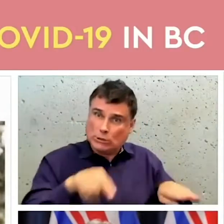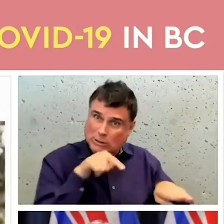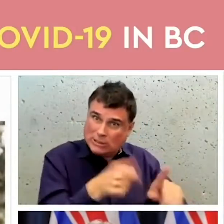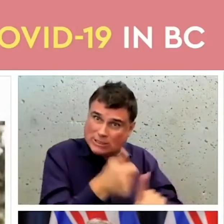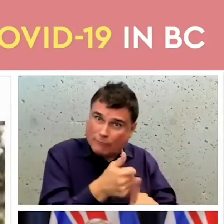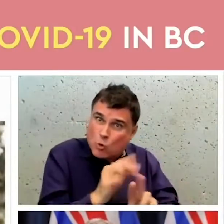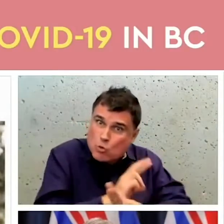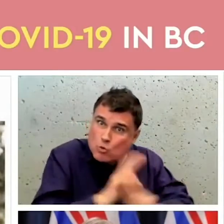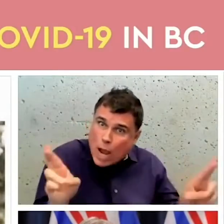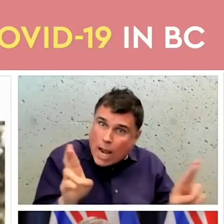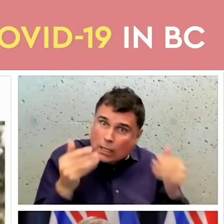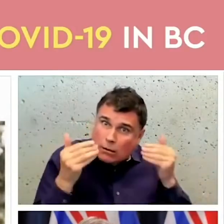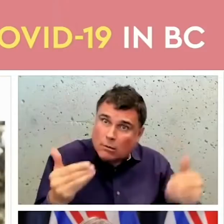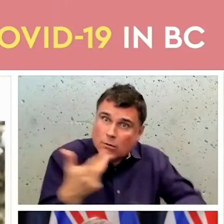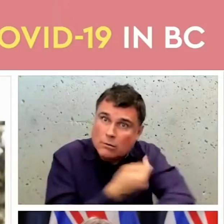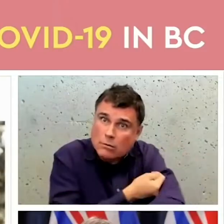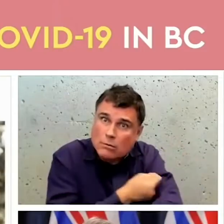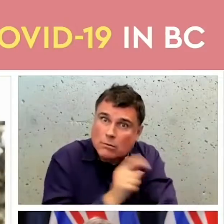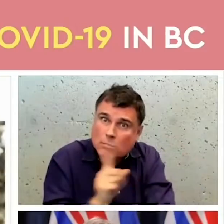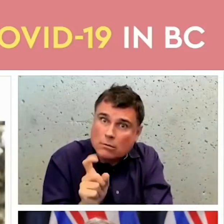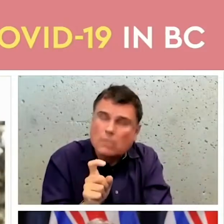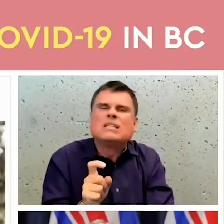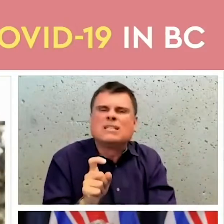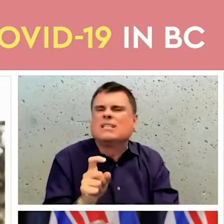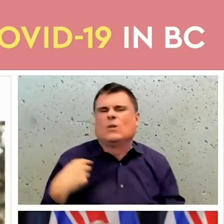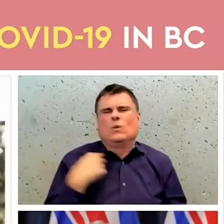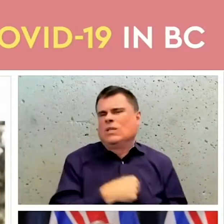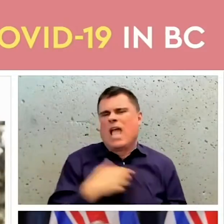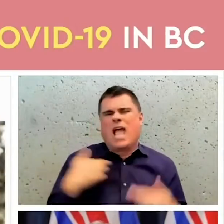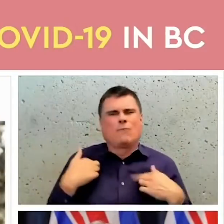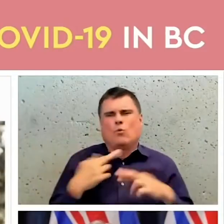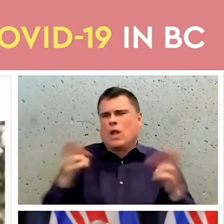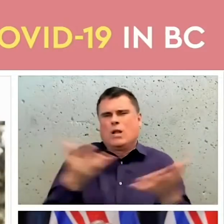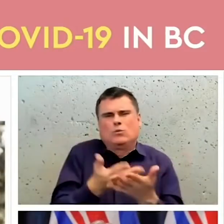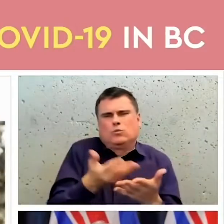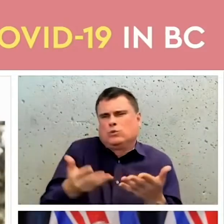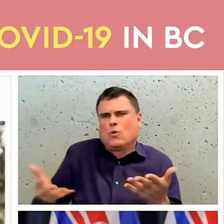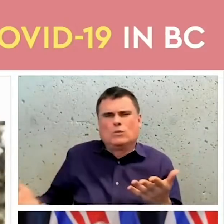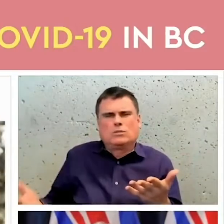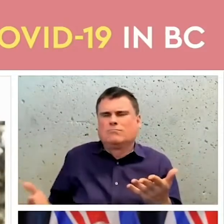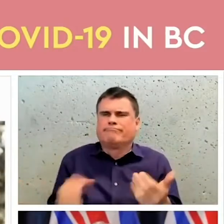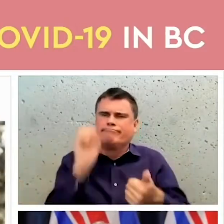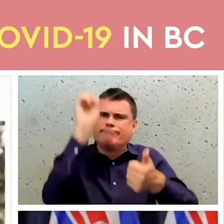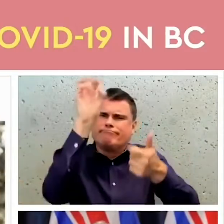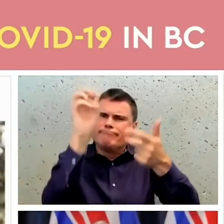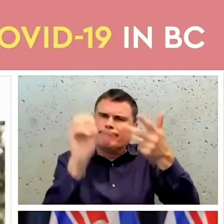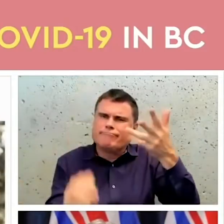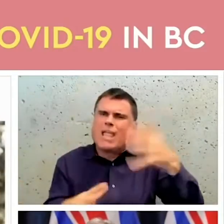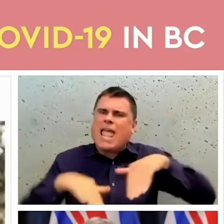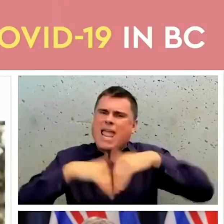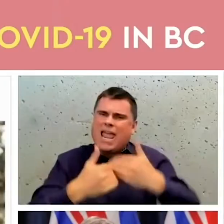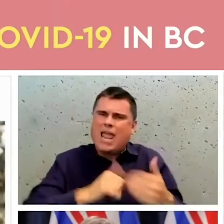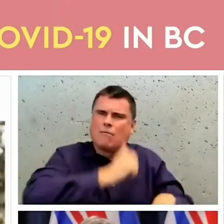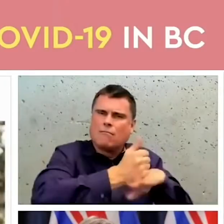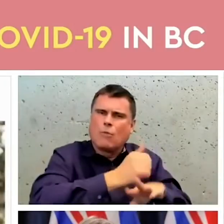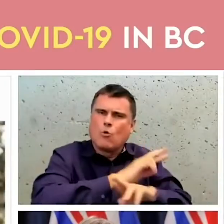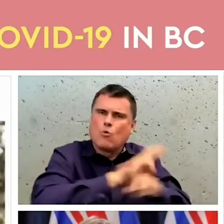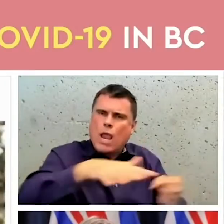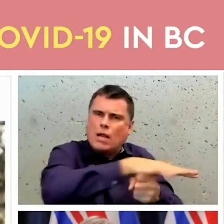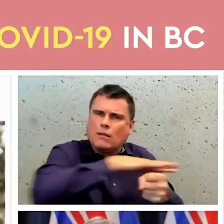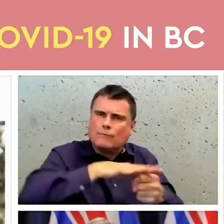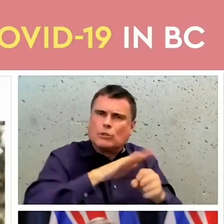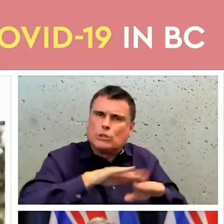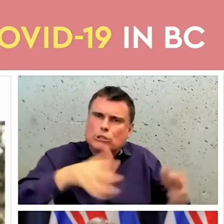themselves, to watch and learn about, how to get ready themselves and how to have their parents contribute to that. And a lot of that